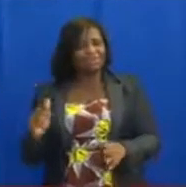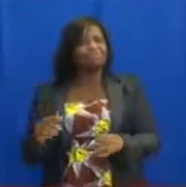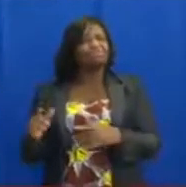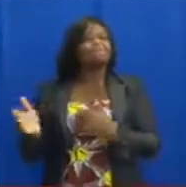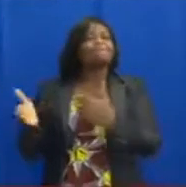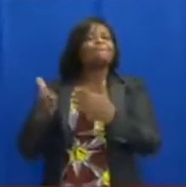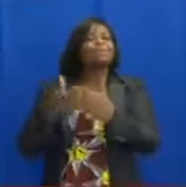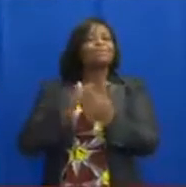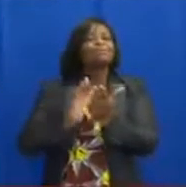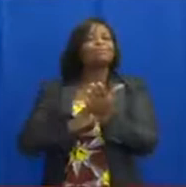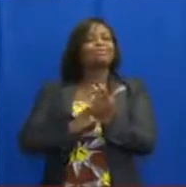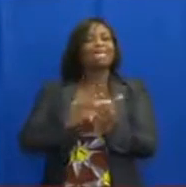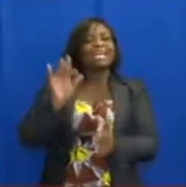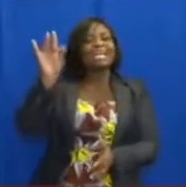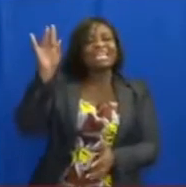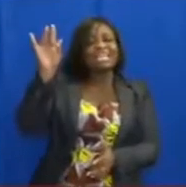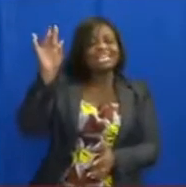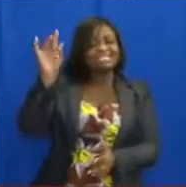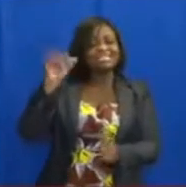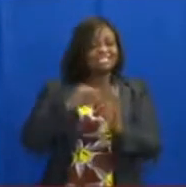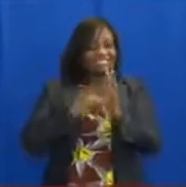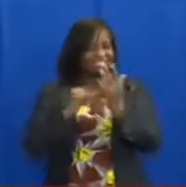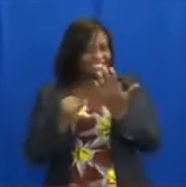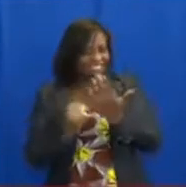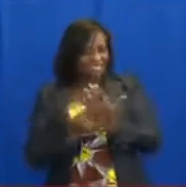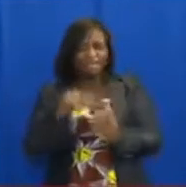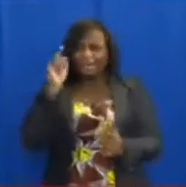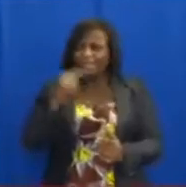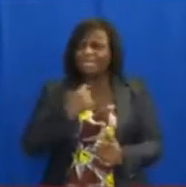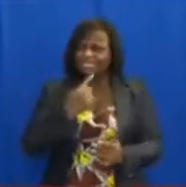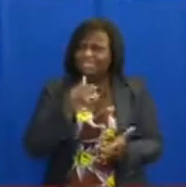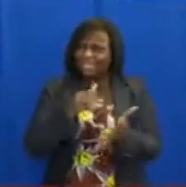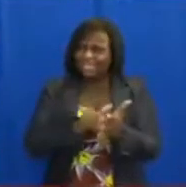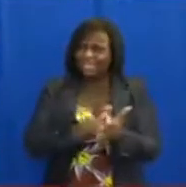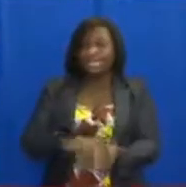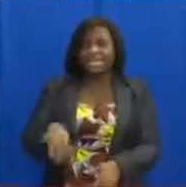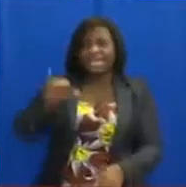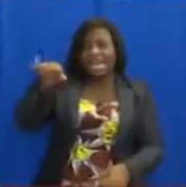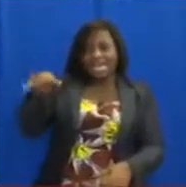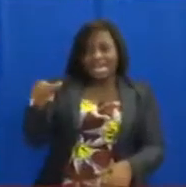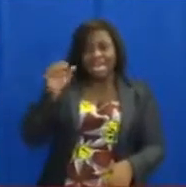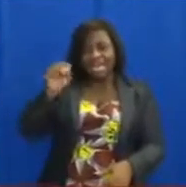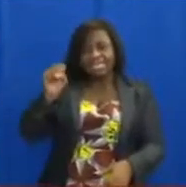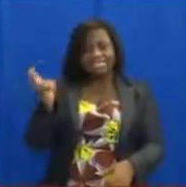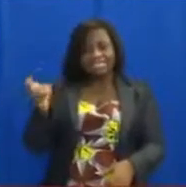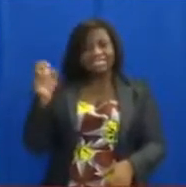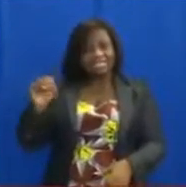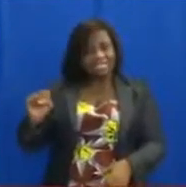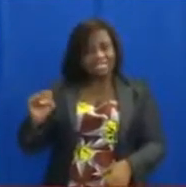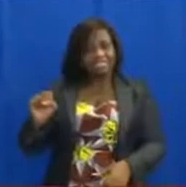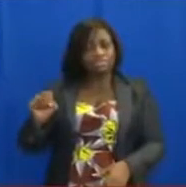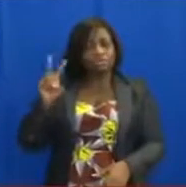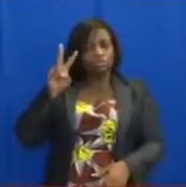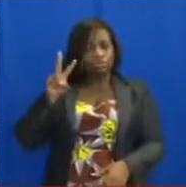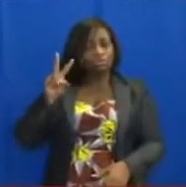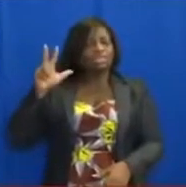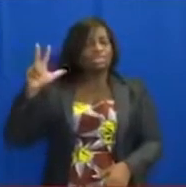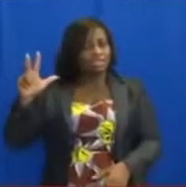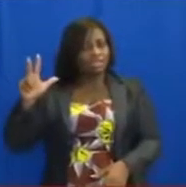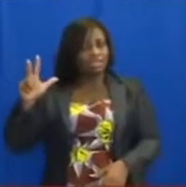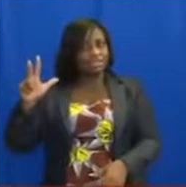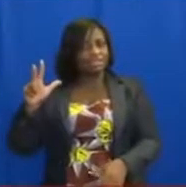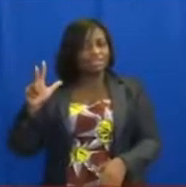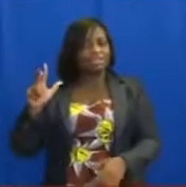school from 18th January. I must stress that SHS 3 students in all